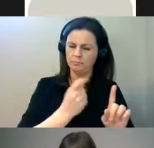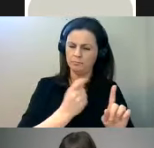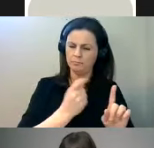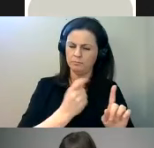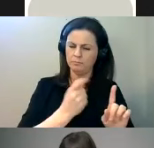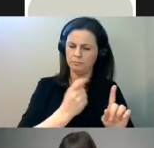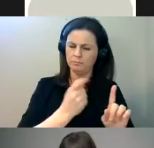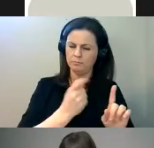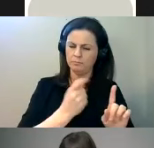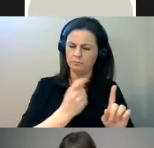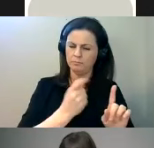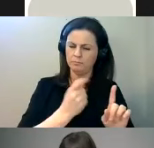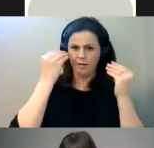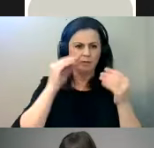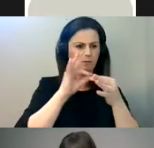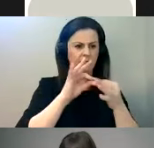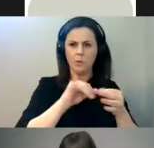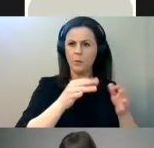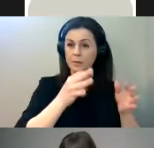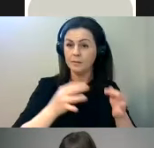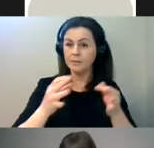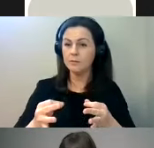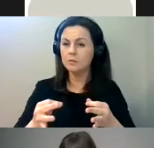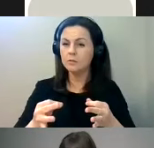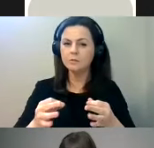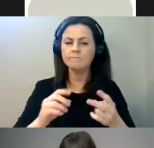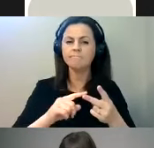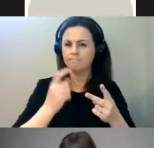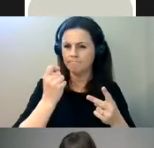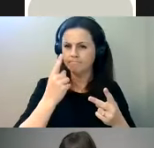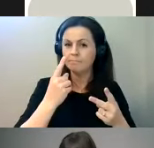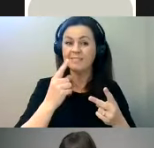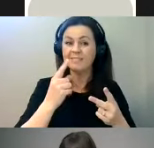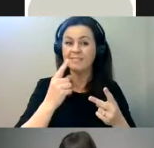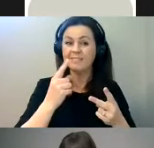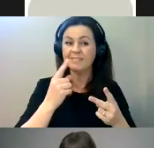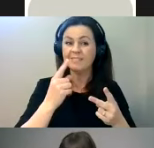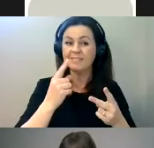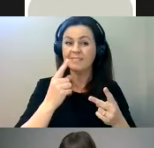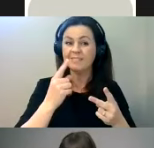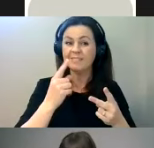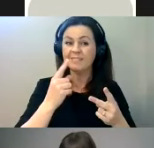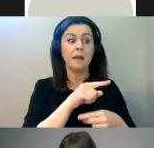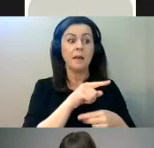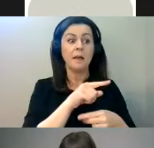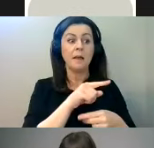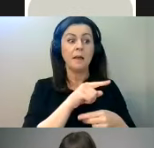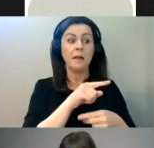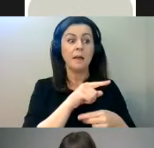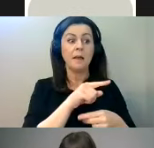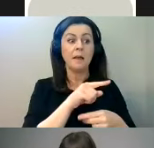those decisions and to appreciate the reasonably foreseeable consequences of the decision or lack of a